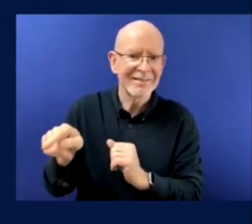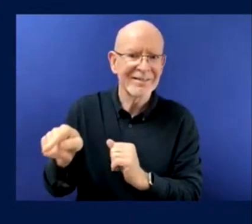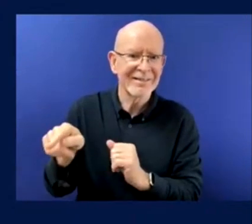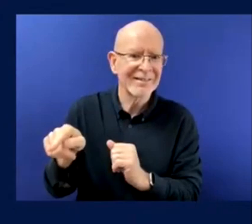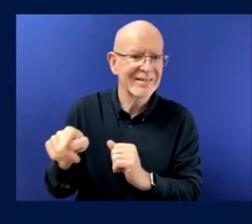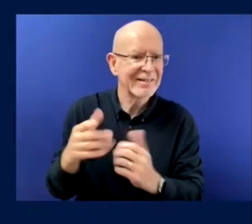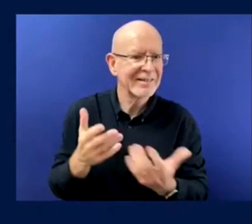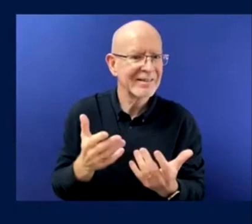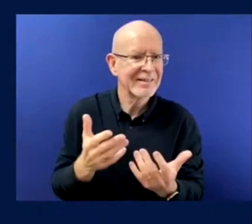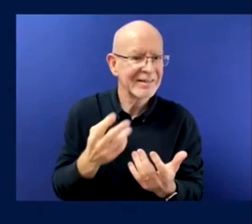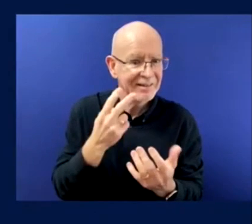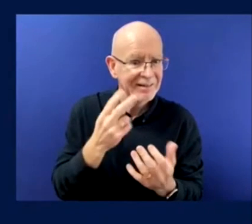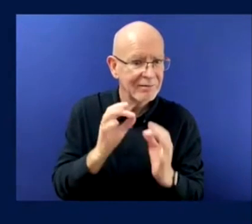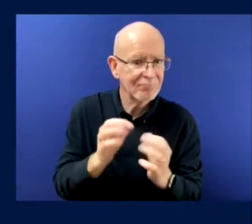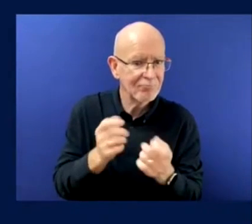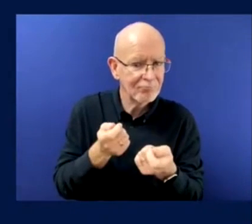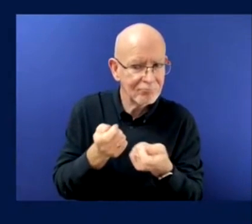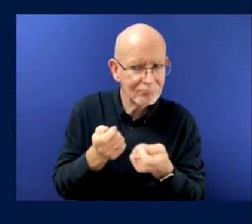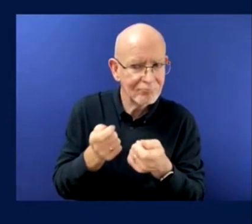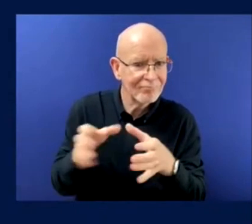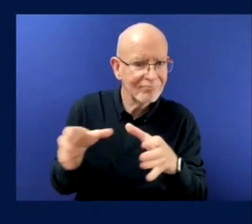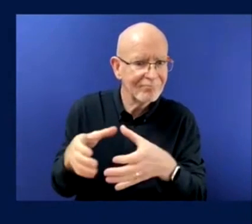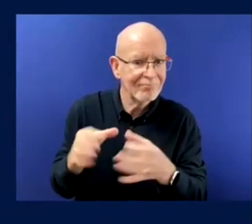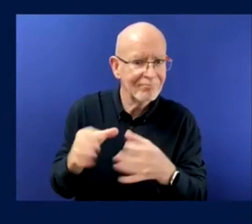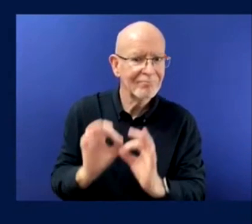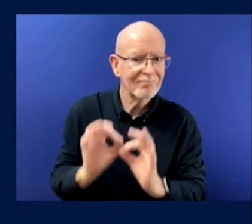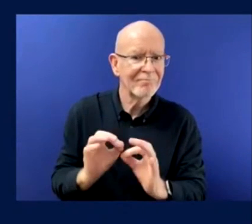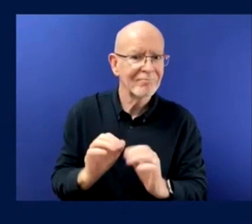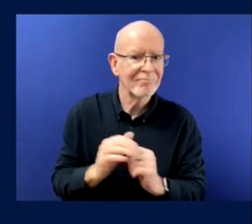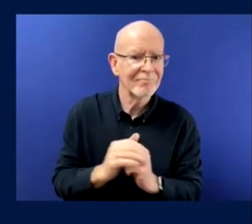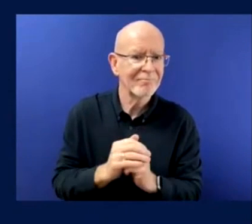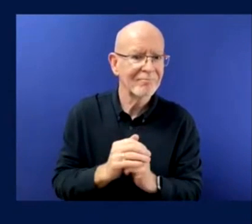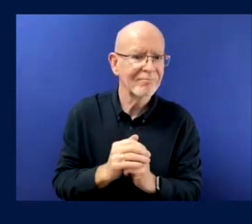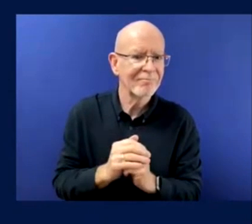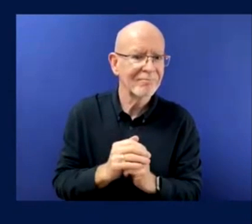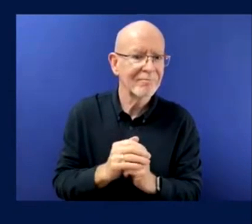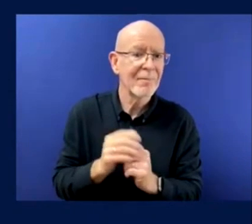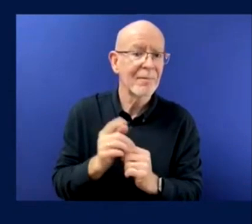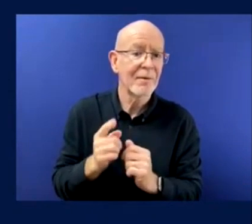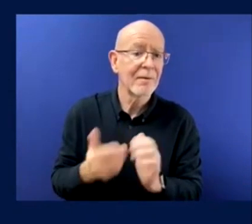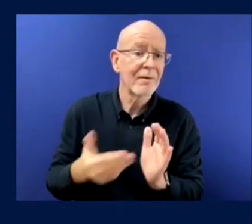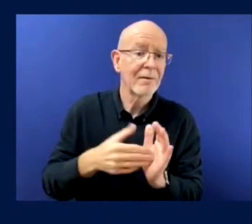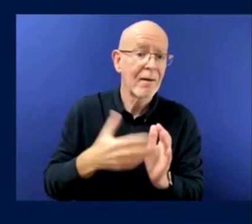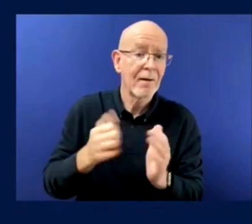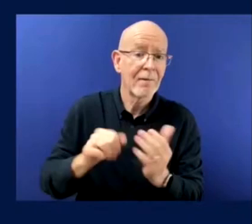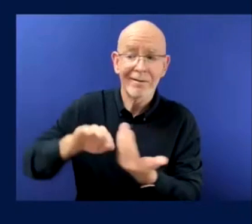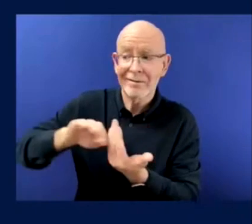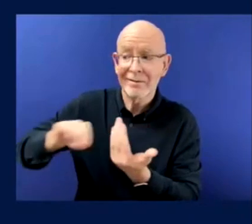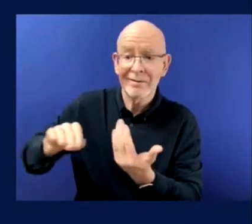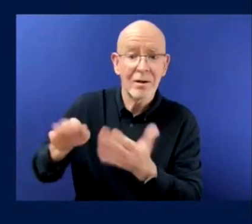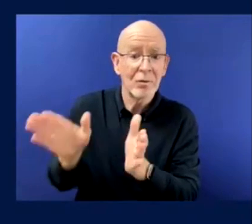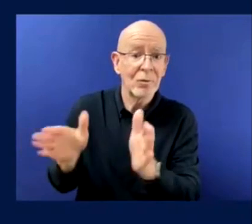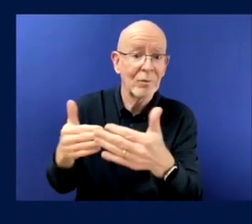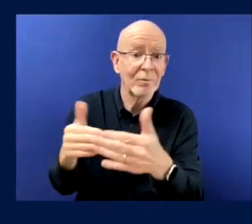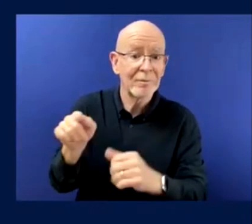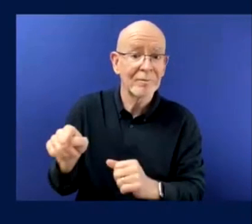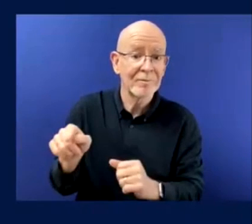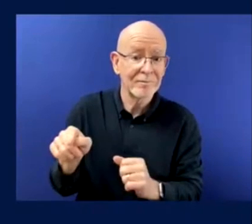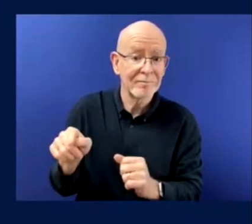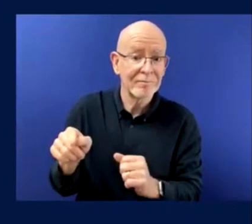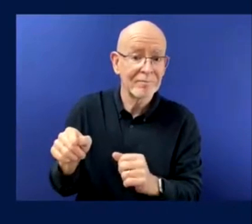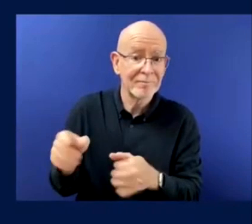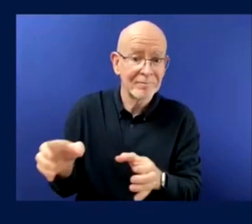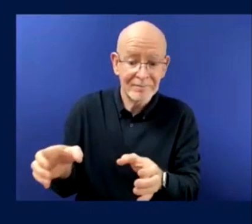They've got bean bags in there. It's basically a space where people can manage their kind of sensory access requirements.